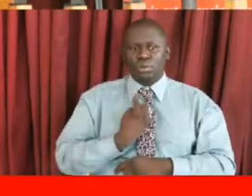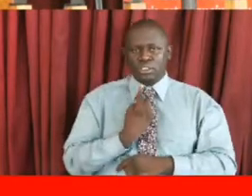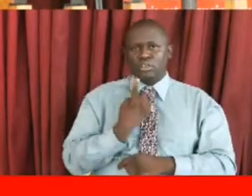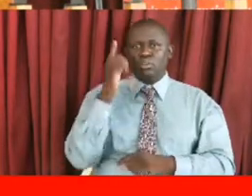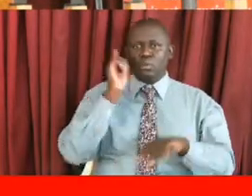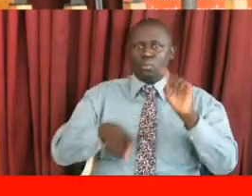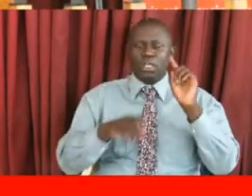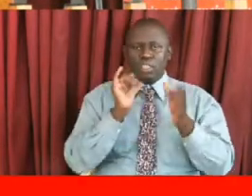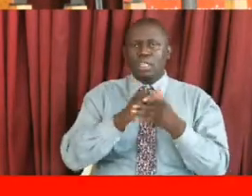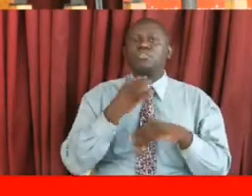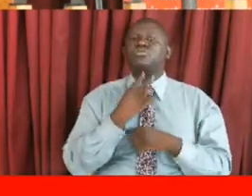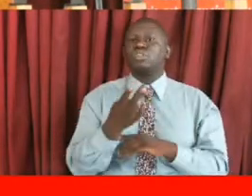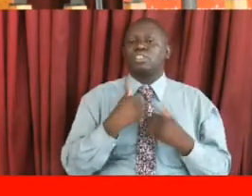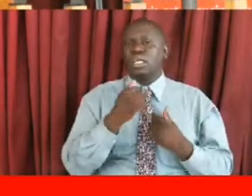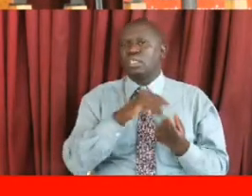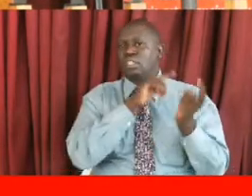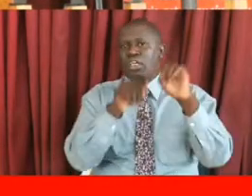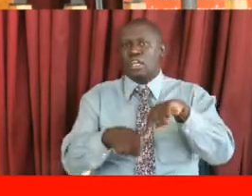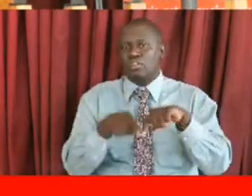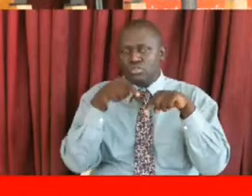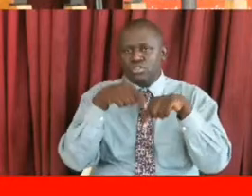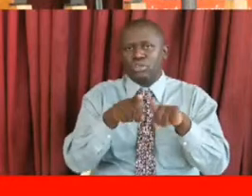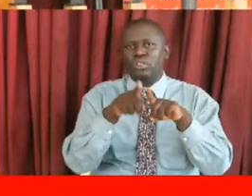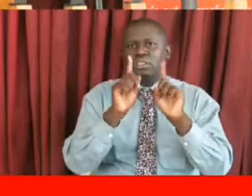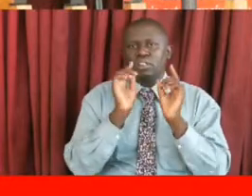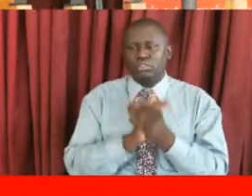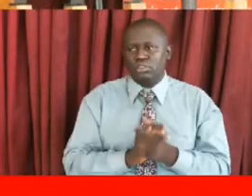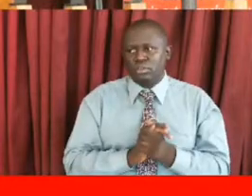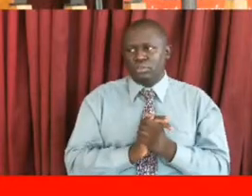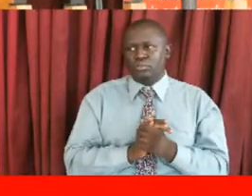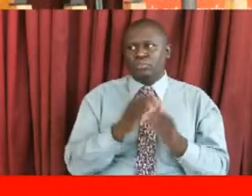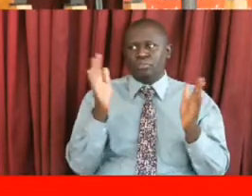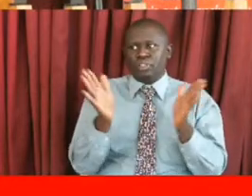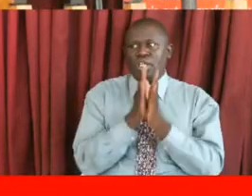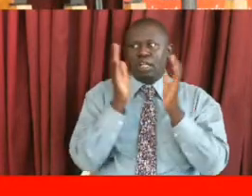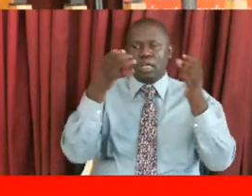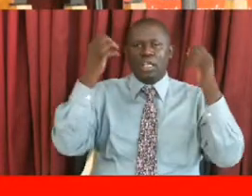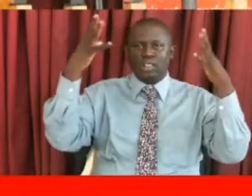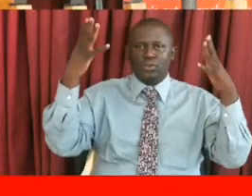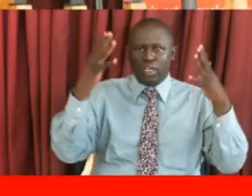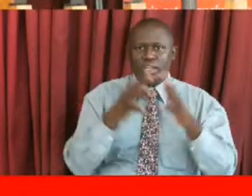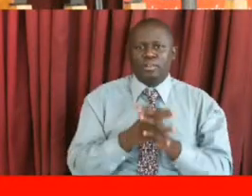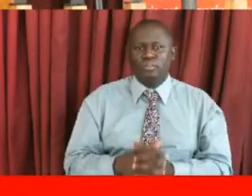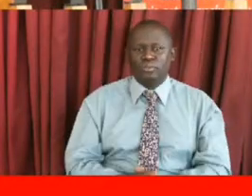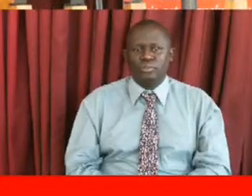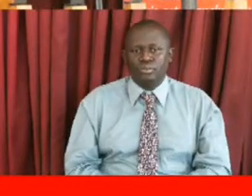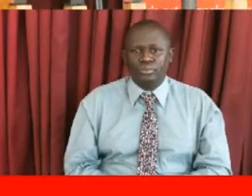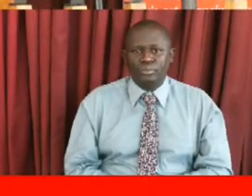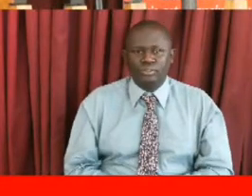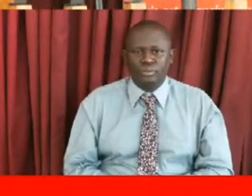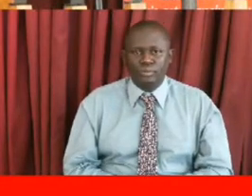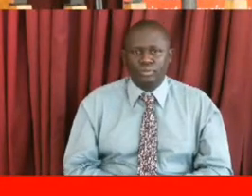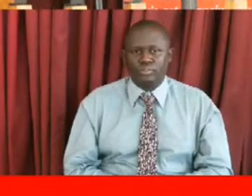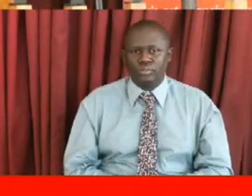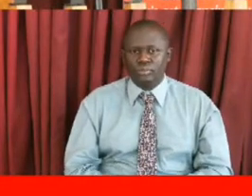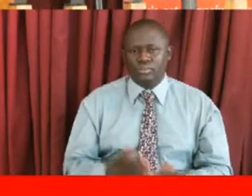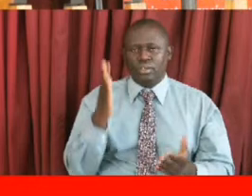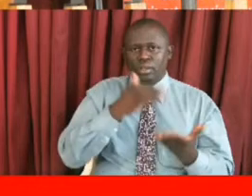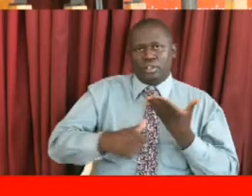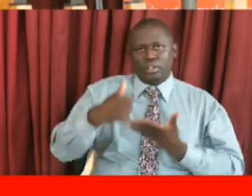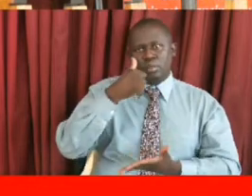but it has come for your Hallelujah hallelujah